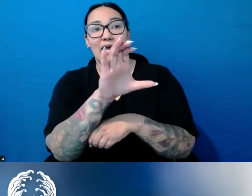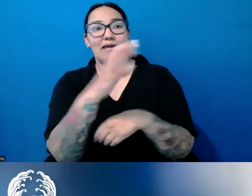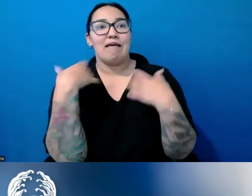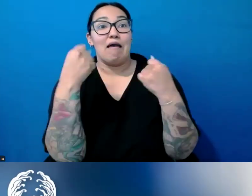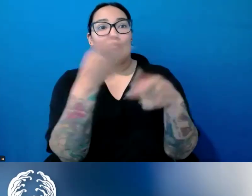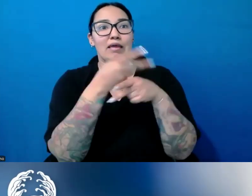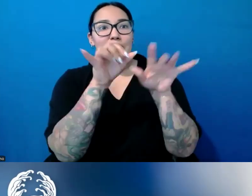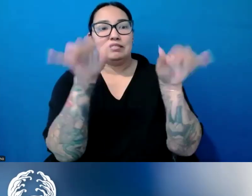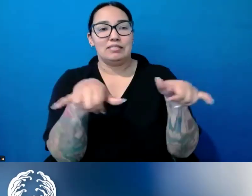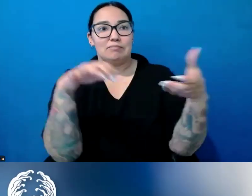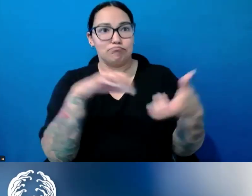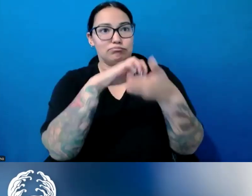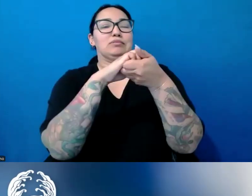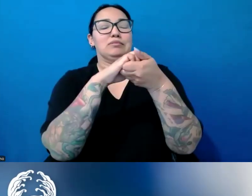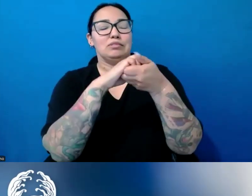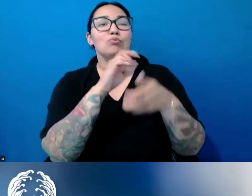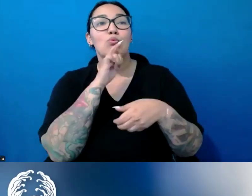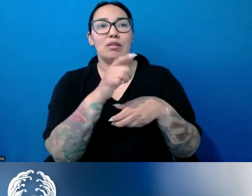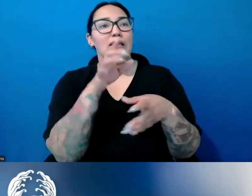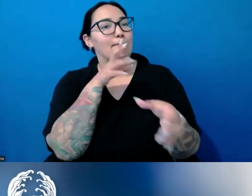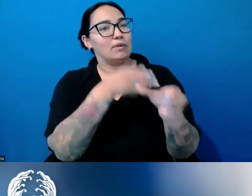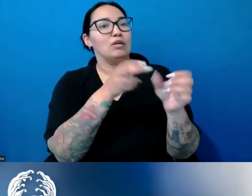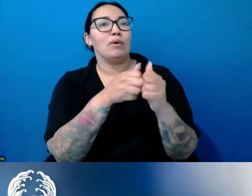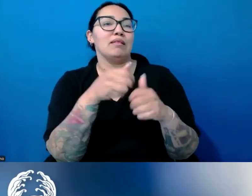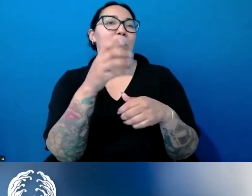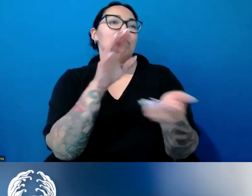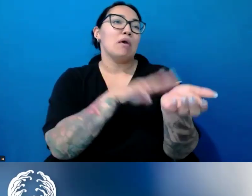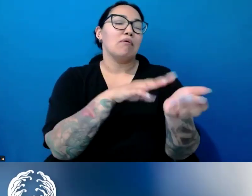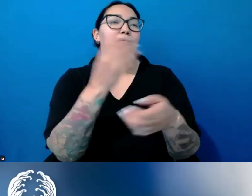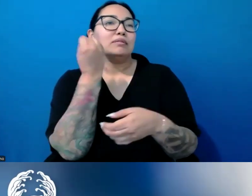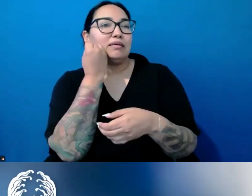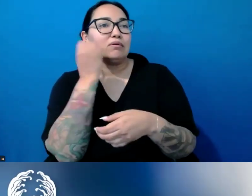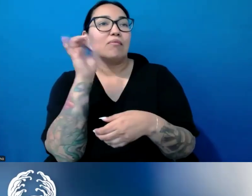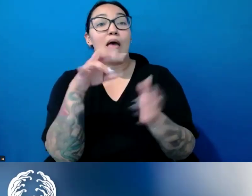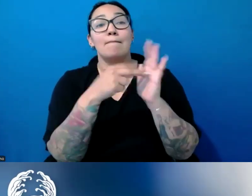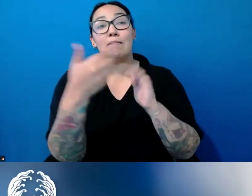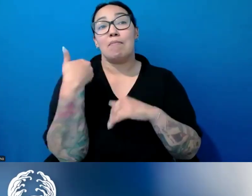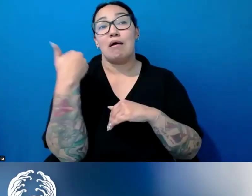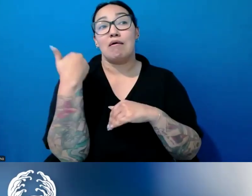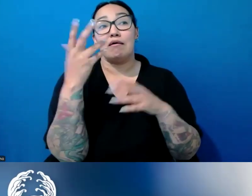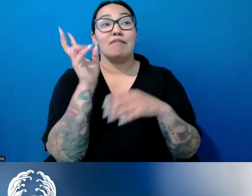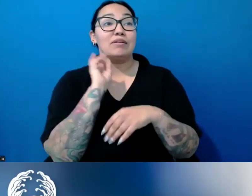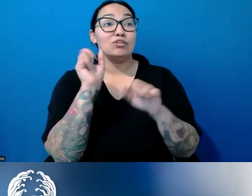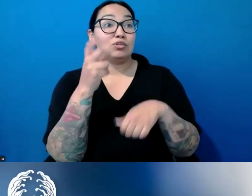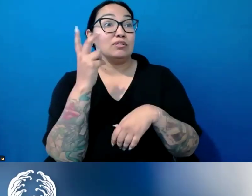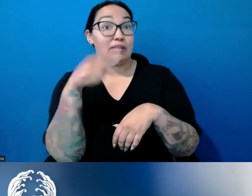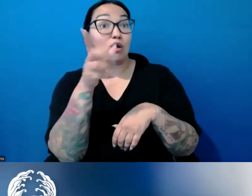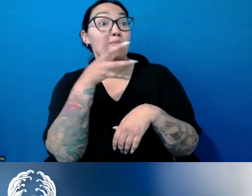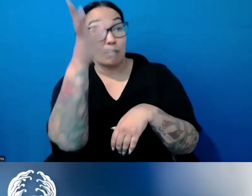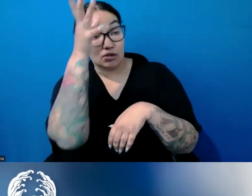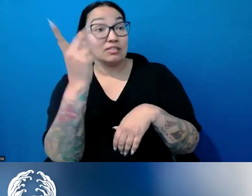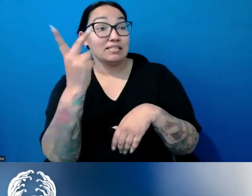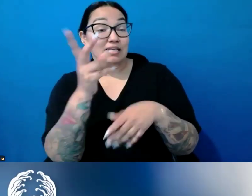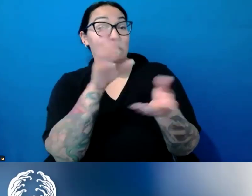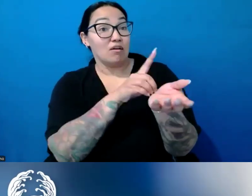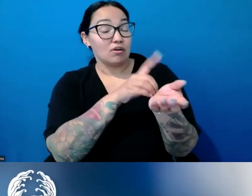we were really plugged into medical, dental. That meant that my young victims, their parents could see a healthcare provider, and